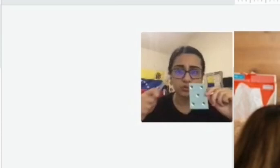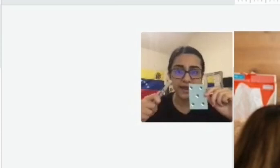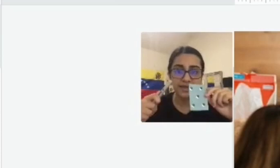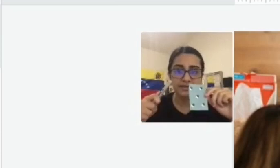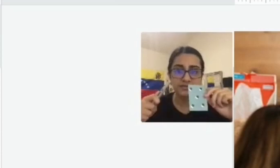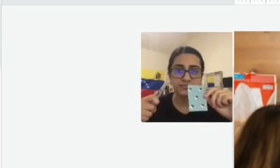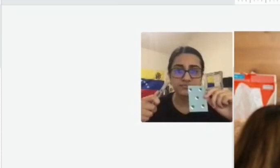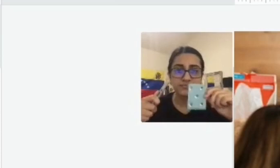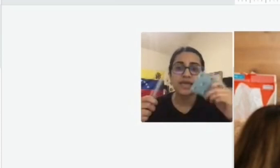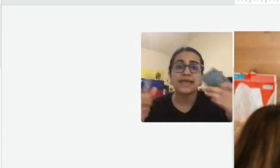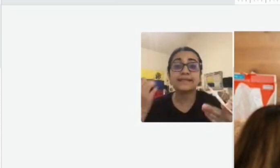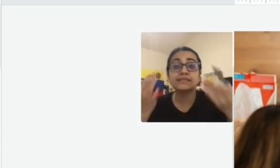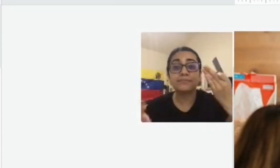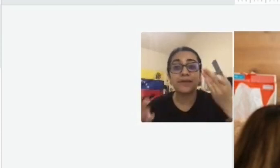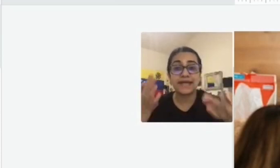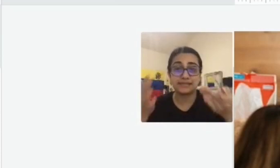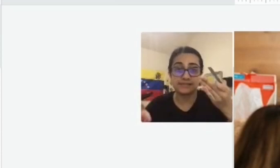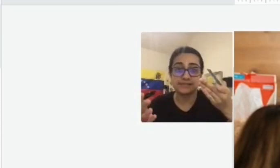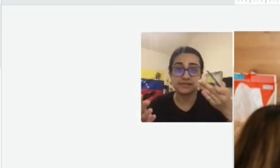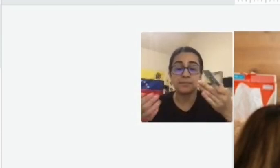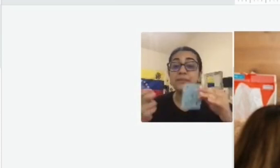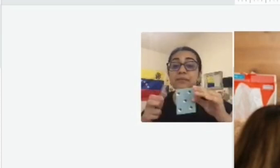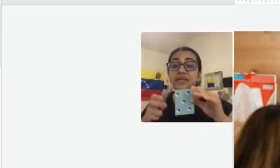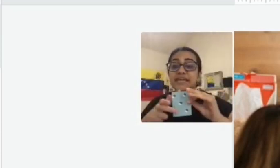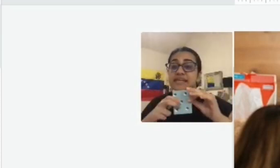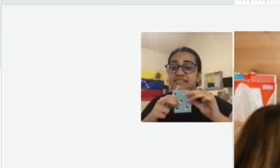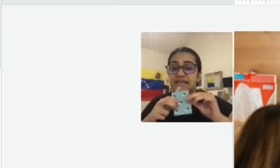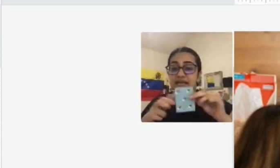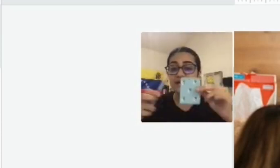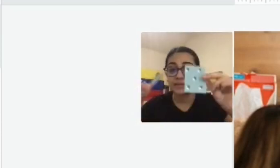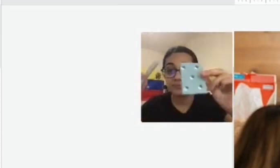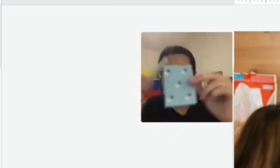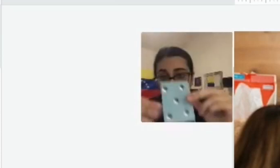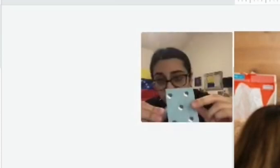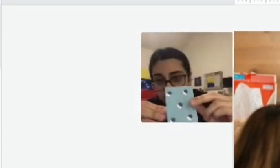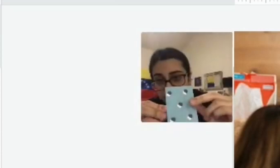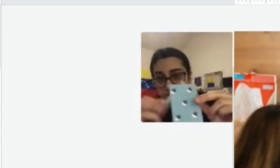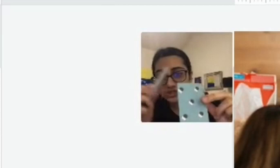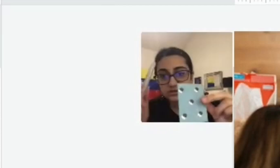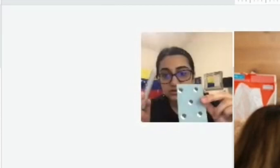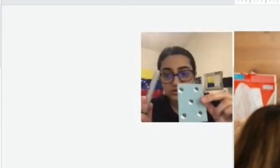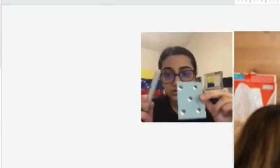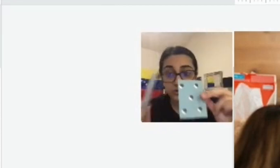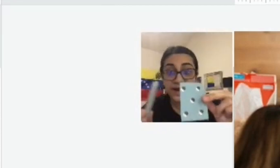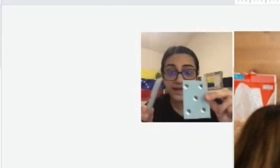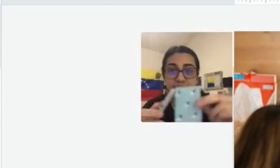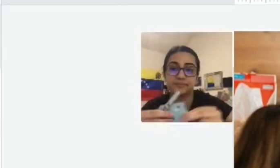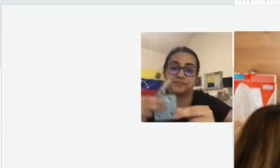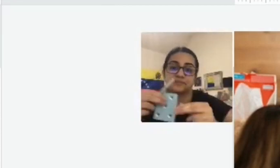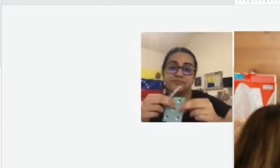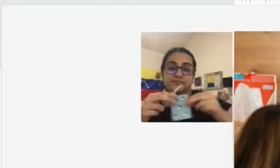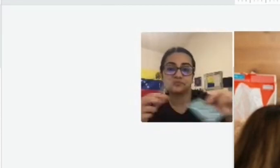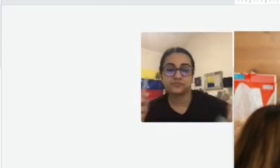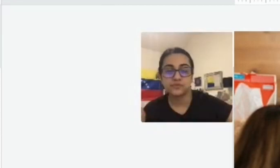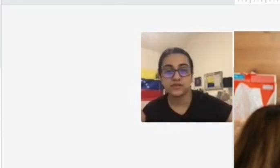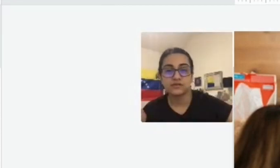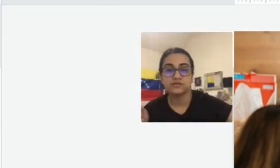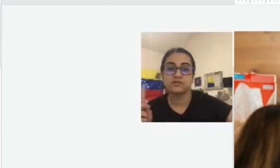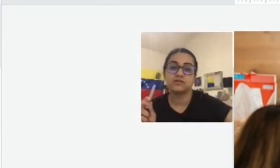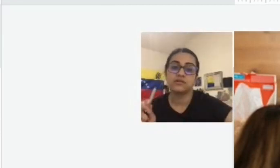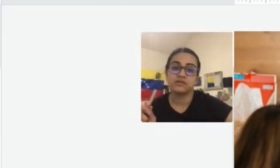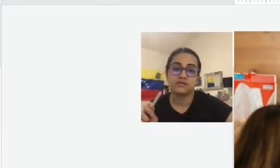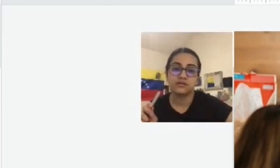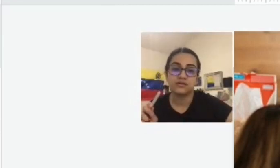or gray? It depends. Maybe it is a bluish gray.